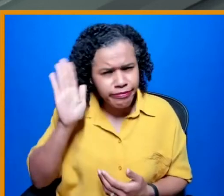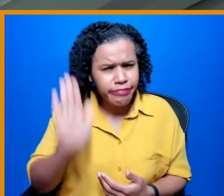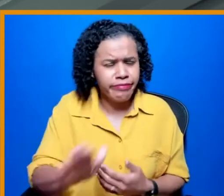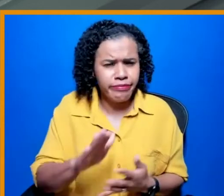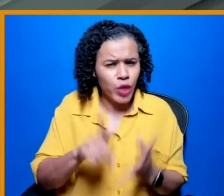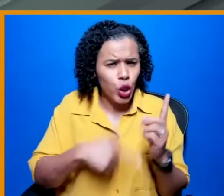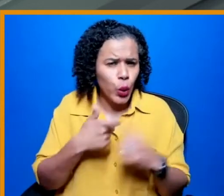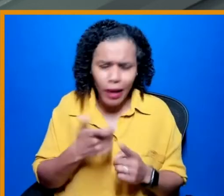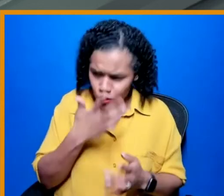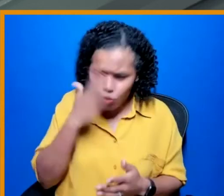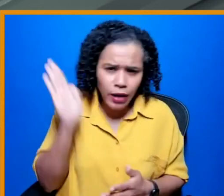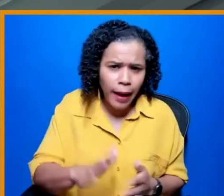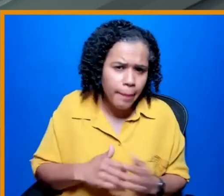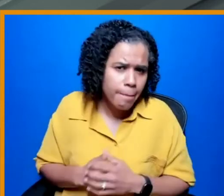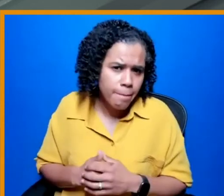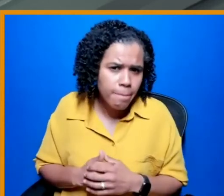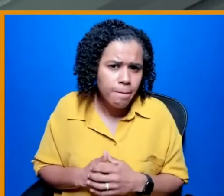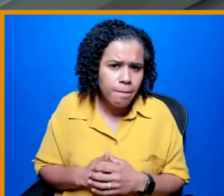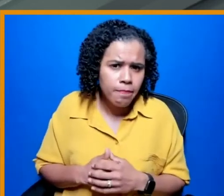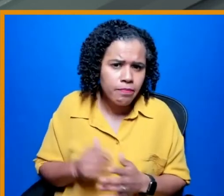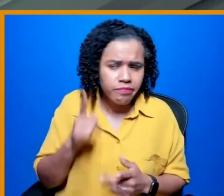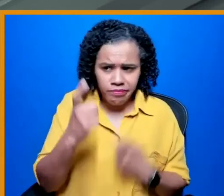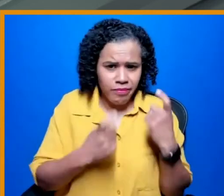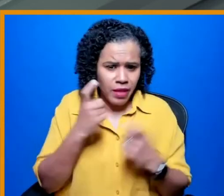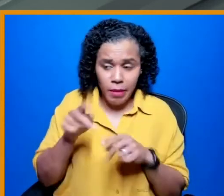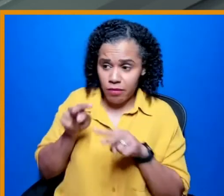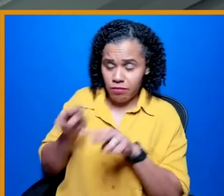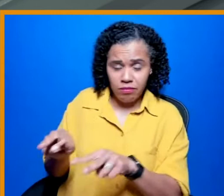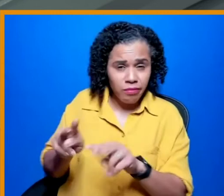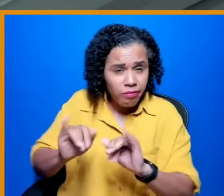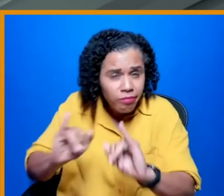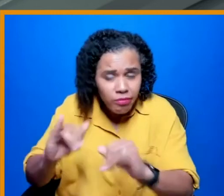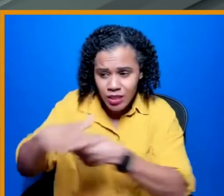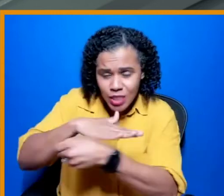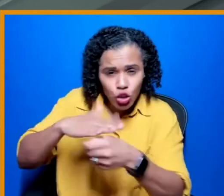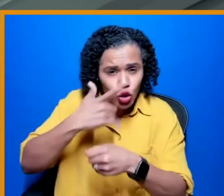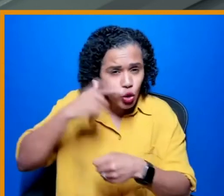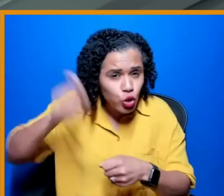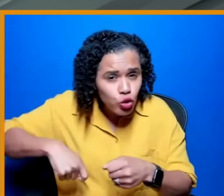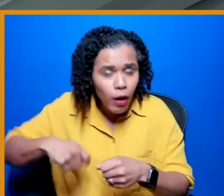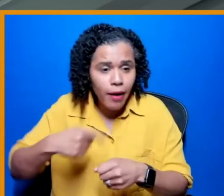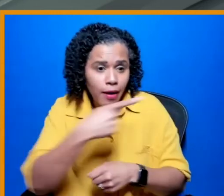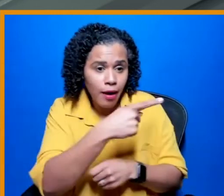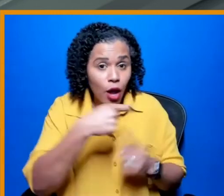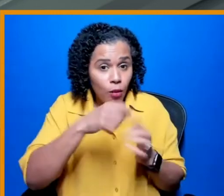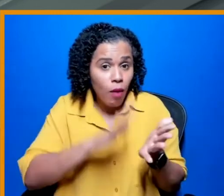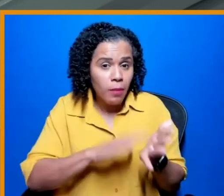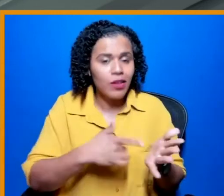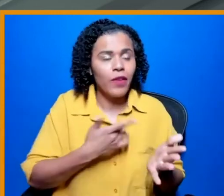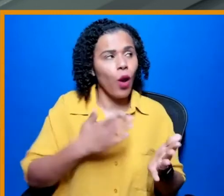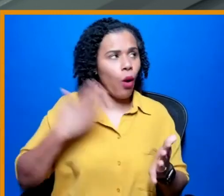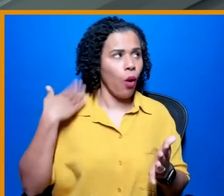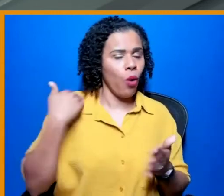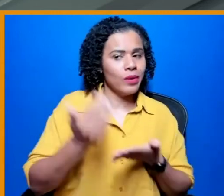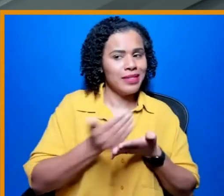country. The devastating situation in Ukraine may have secured the Prime Minister's future for now, but the corrosiveness